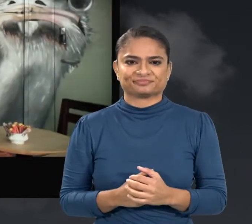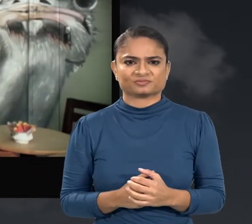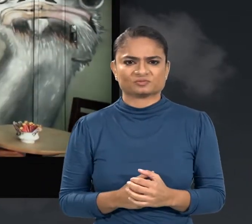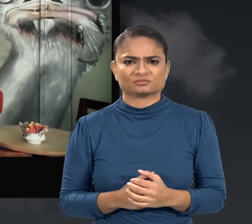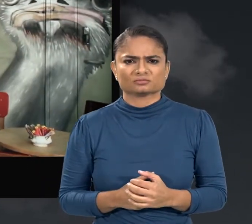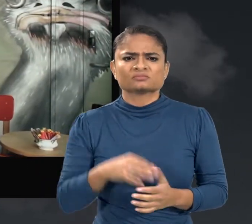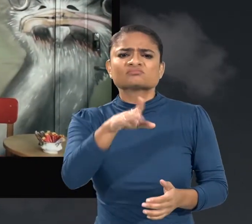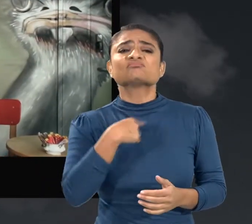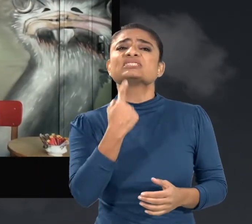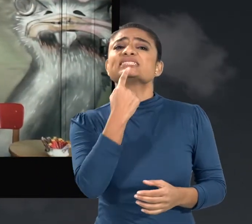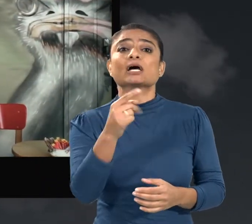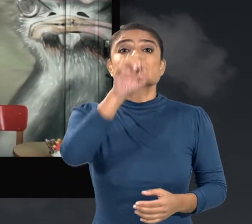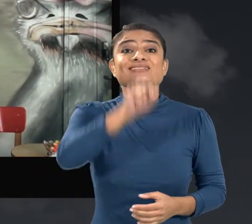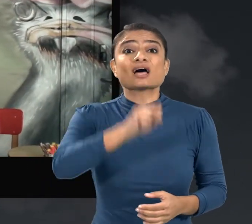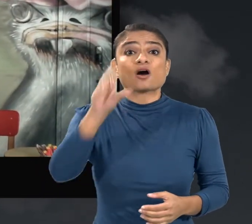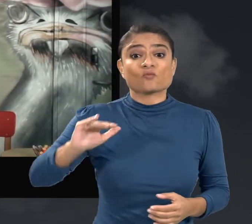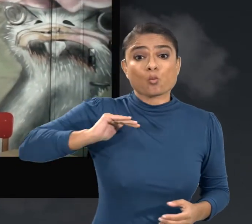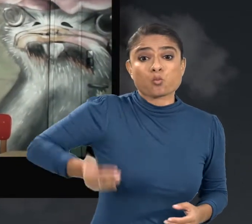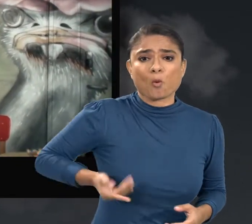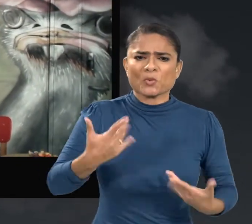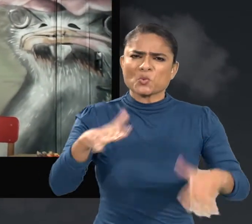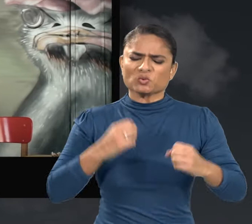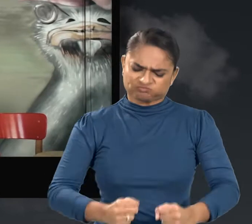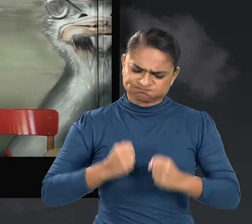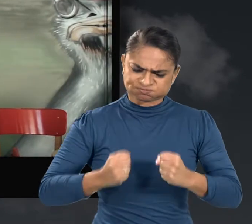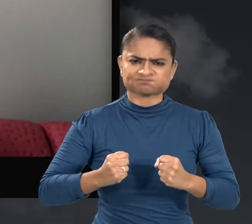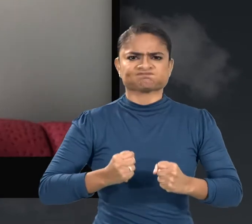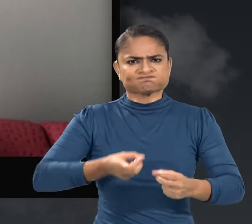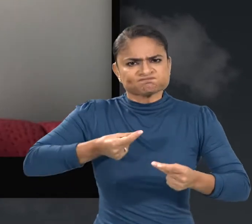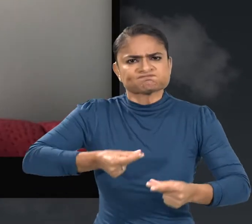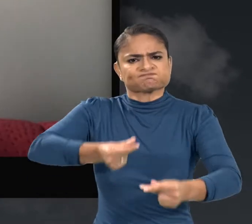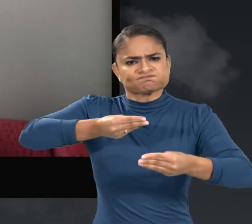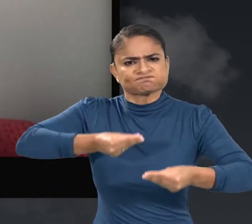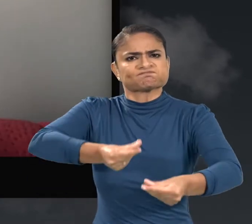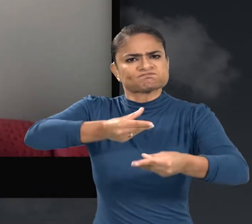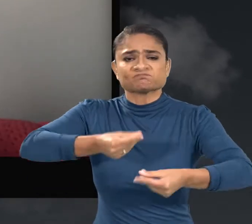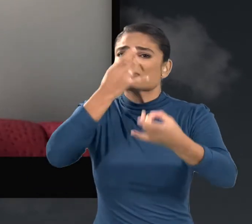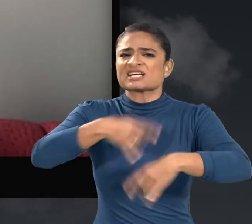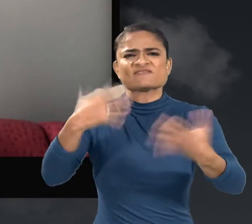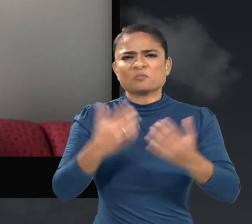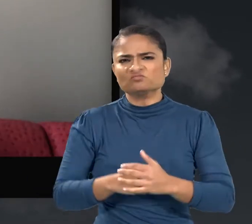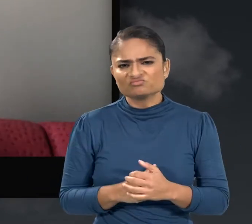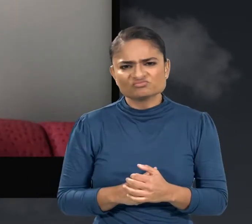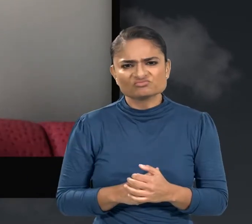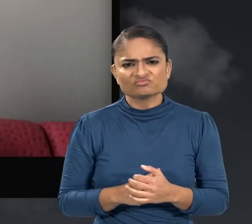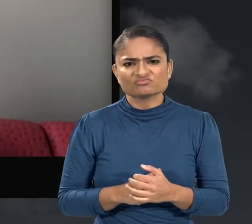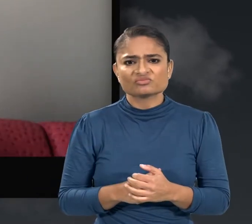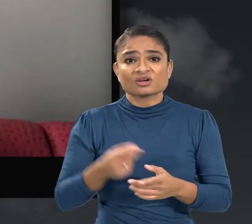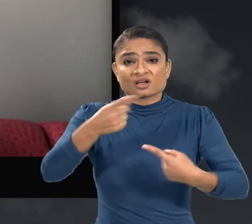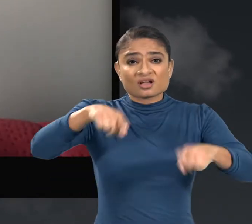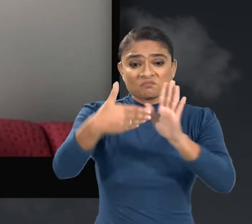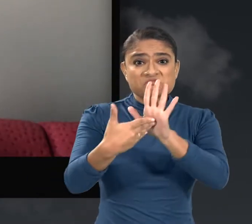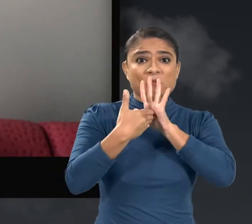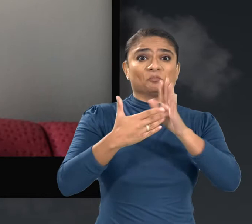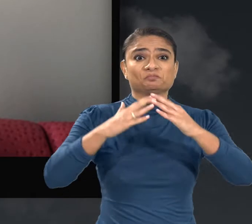Let me just say that South African women are exceptionally strong. and resilient. But